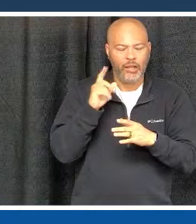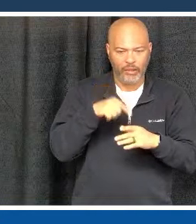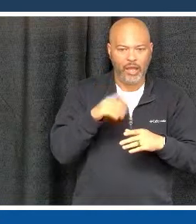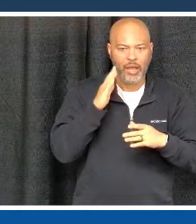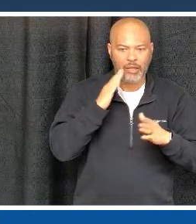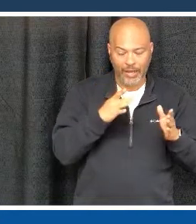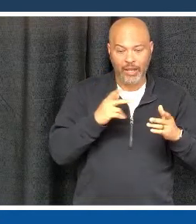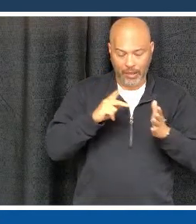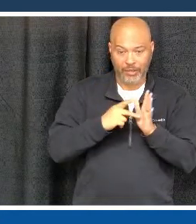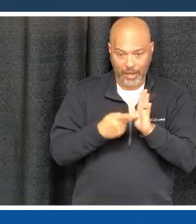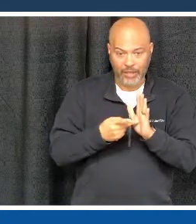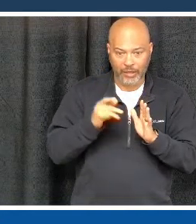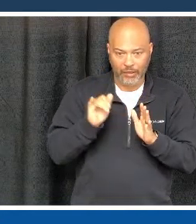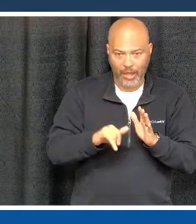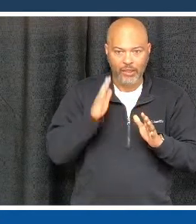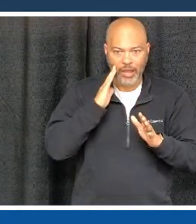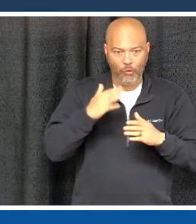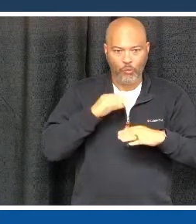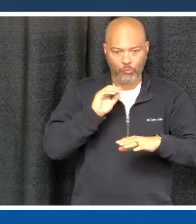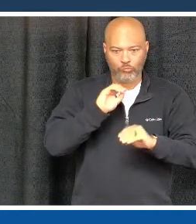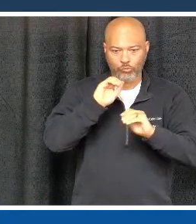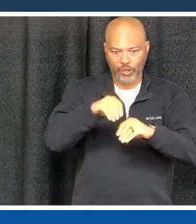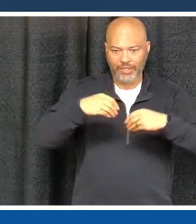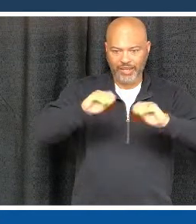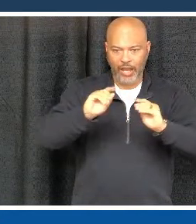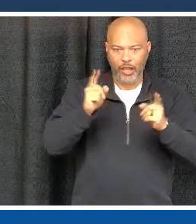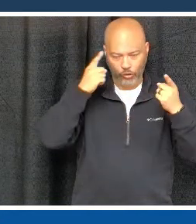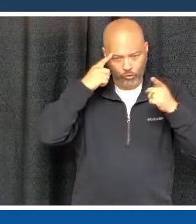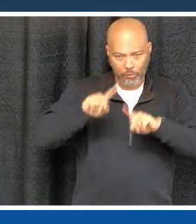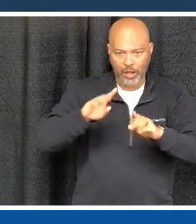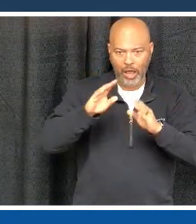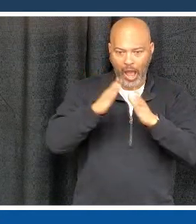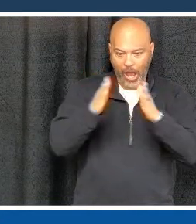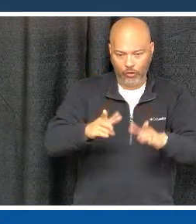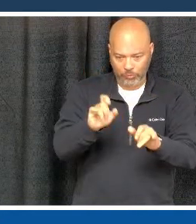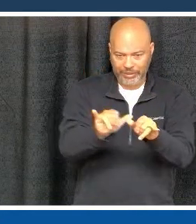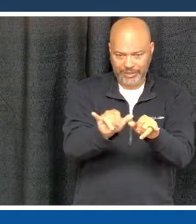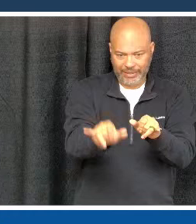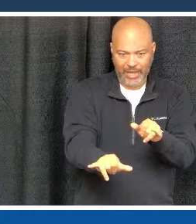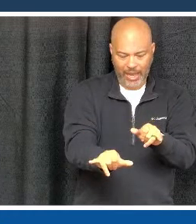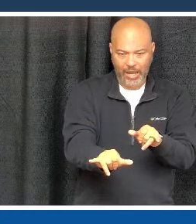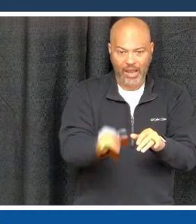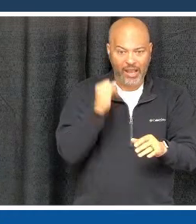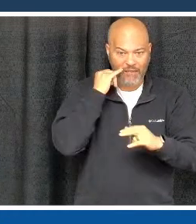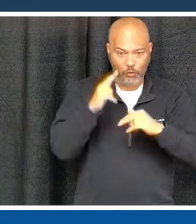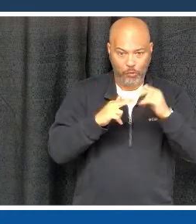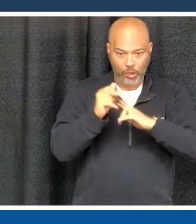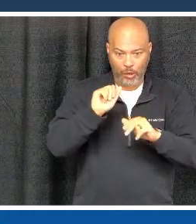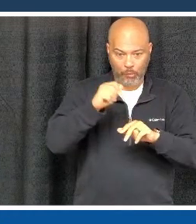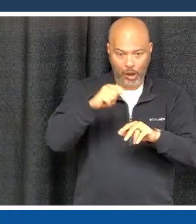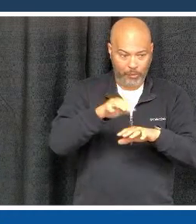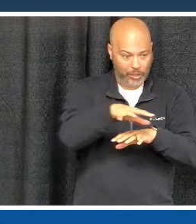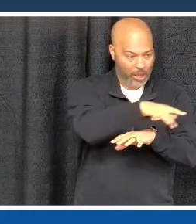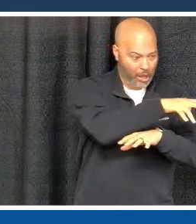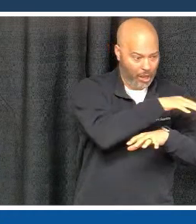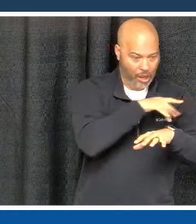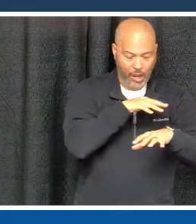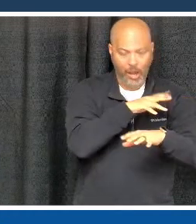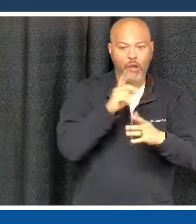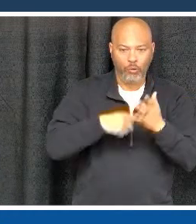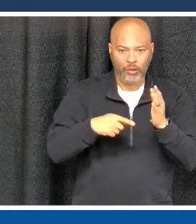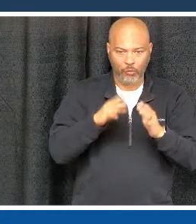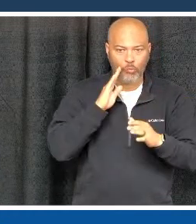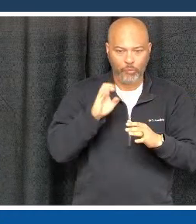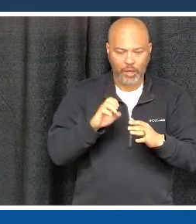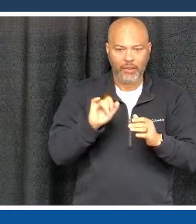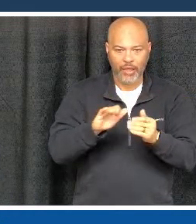the intent of that, and they are going to put it in the sales agreement that the house has to stay. If you build an apartment complex, which is what this would be, that